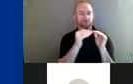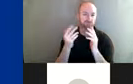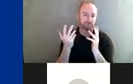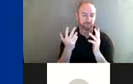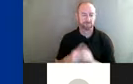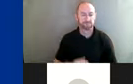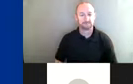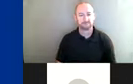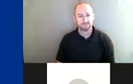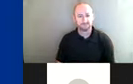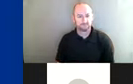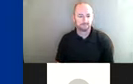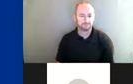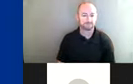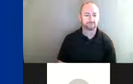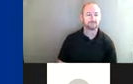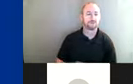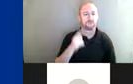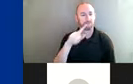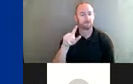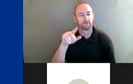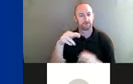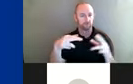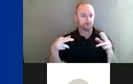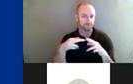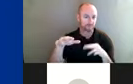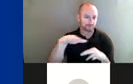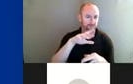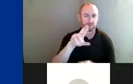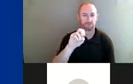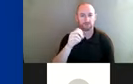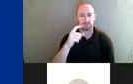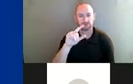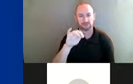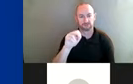thing, input across the region and didn't include it.